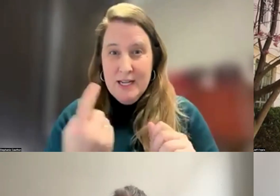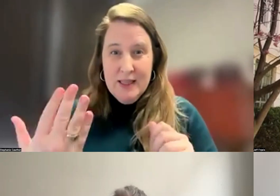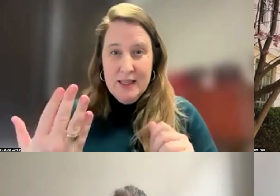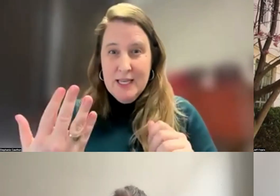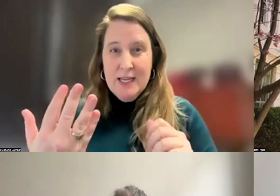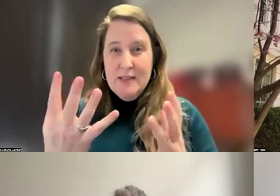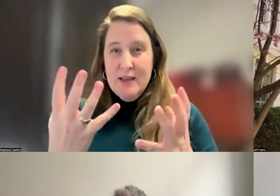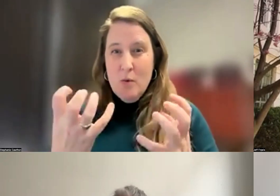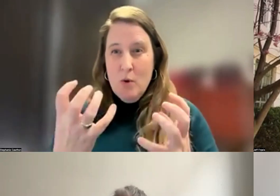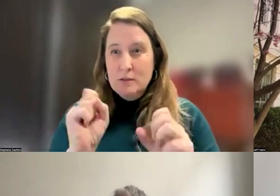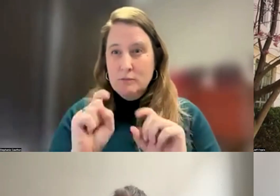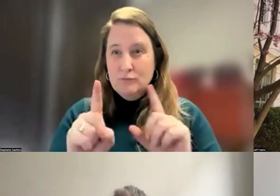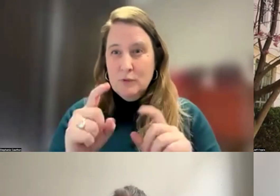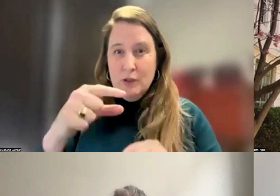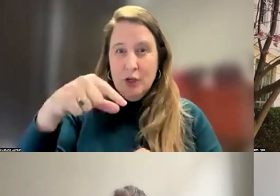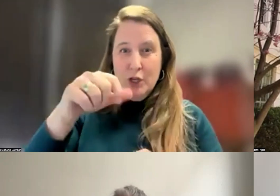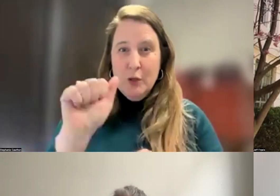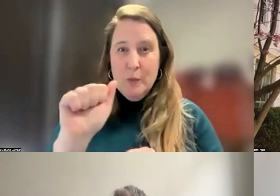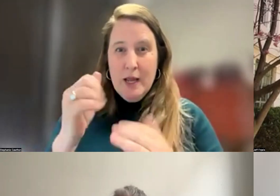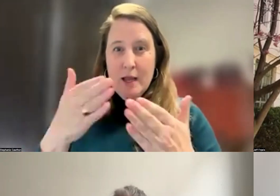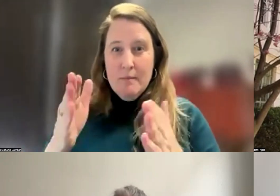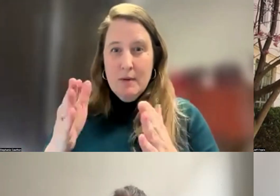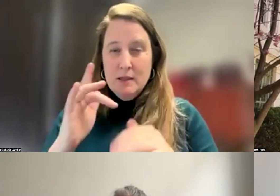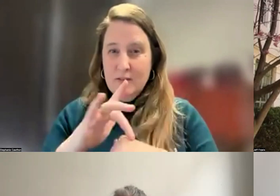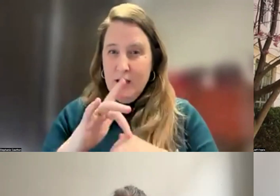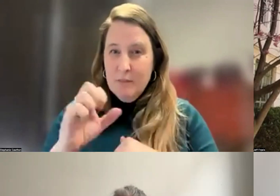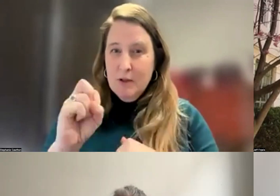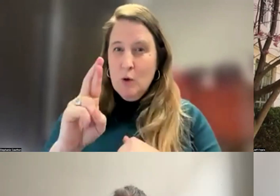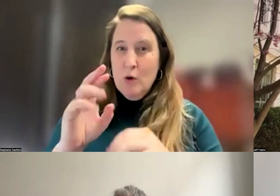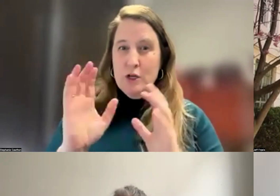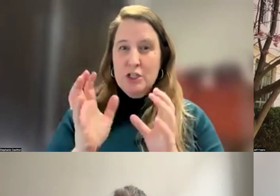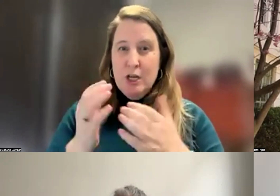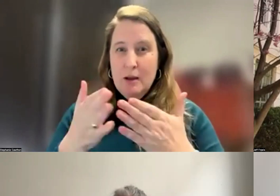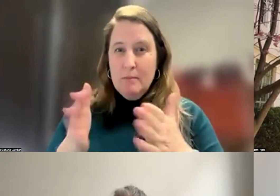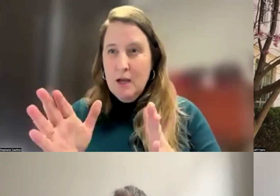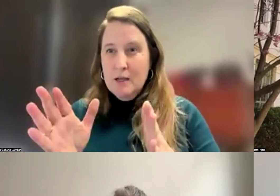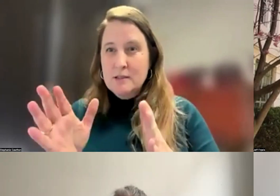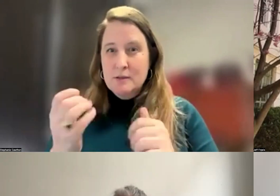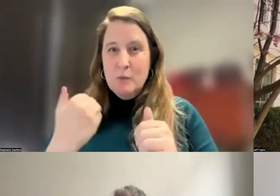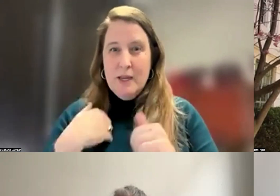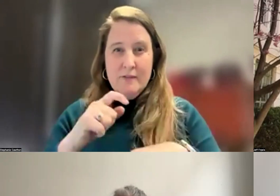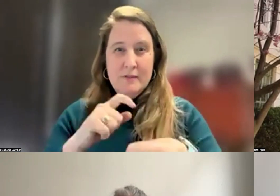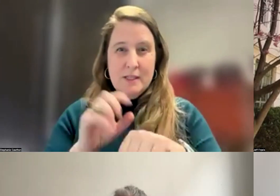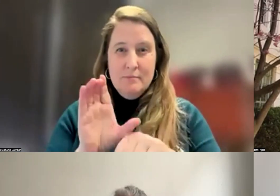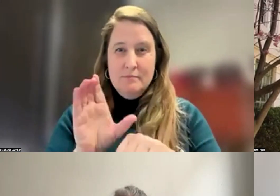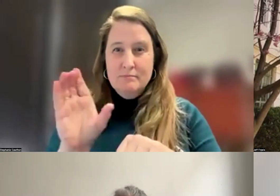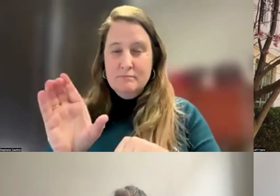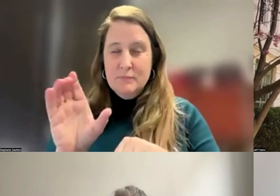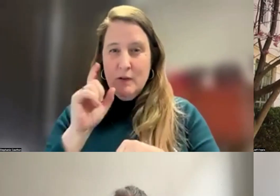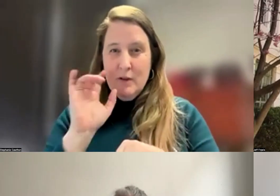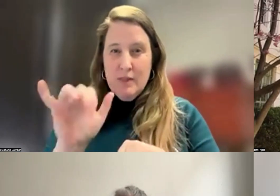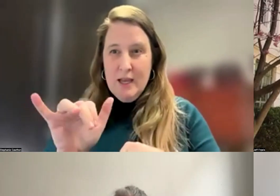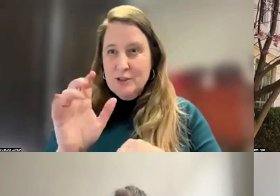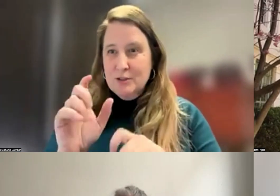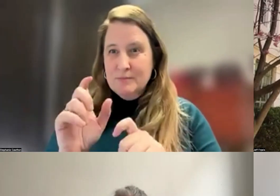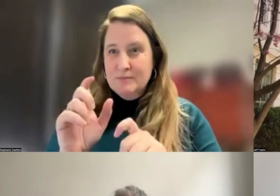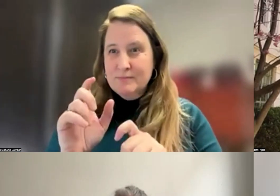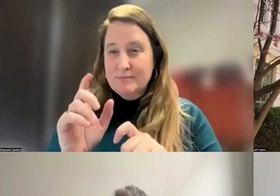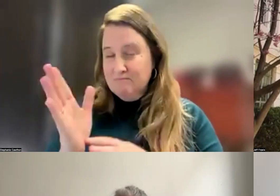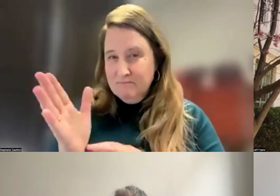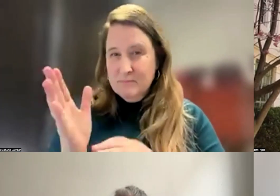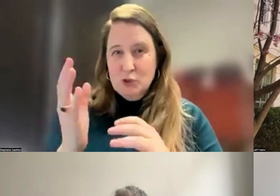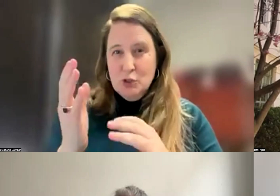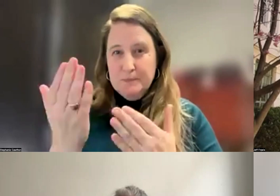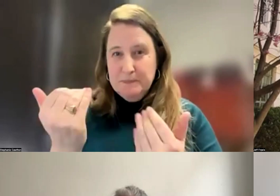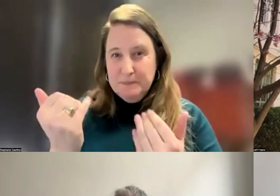smidge. Also, if the audience people, if any of you all here today um, have any questions, we have some time